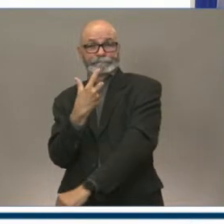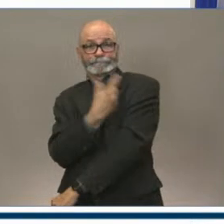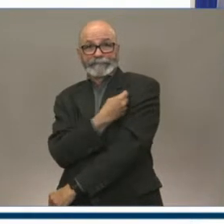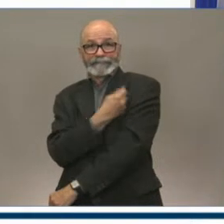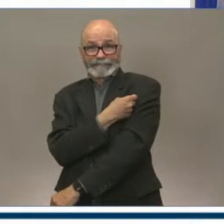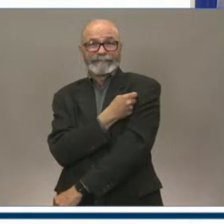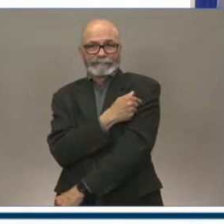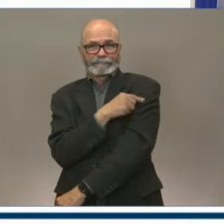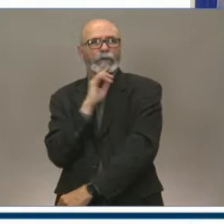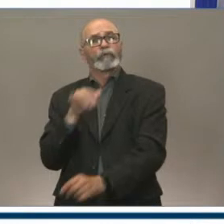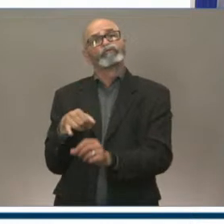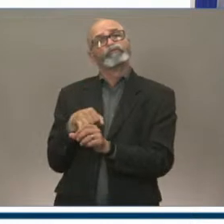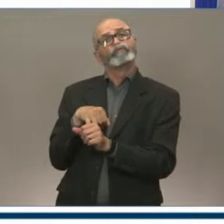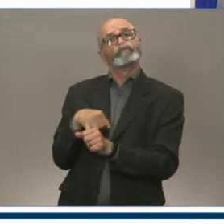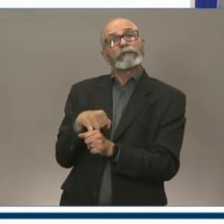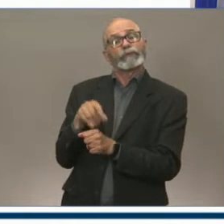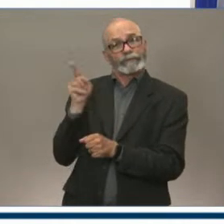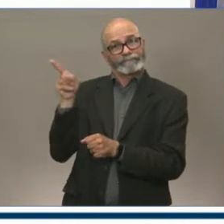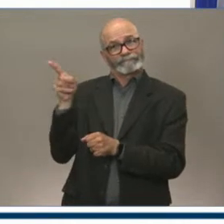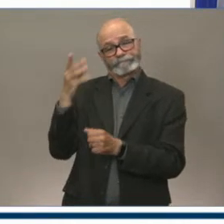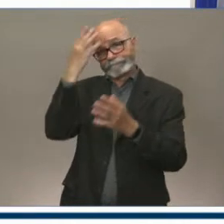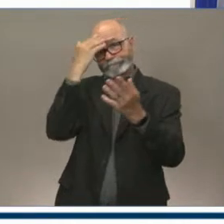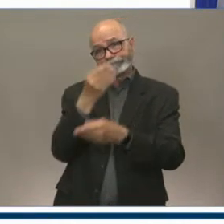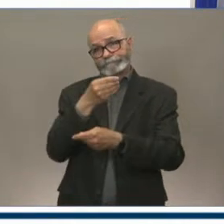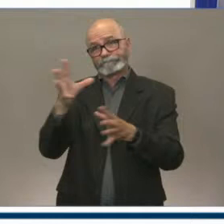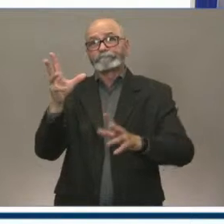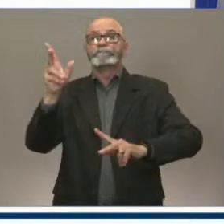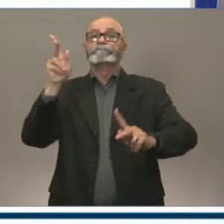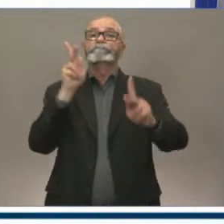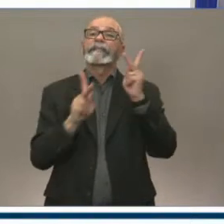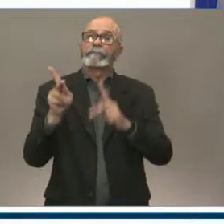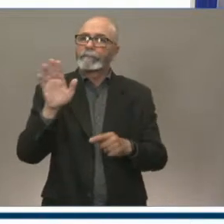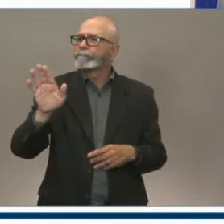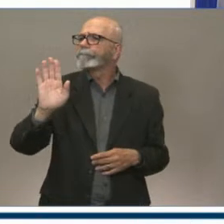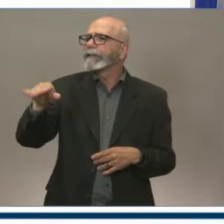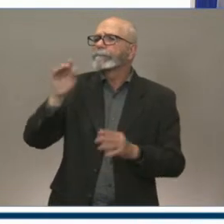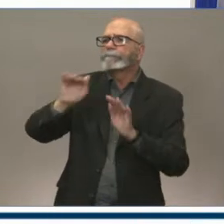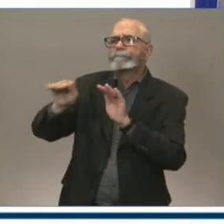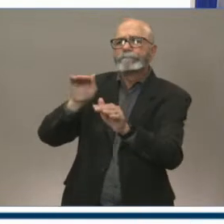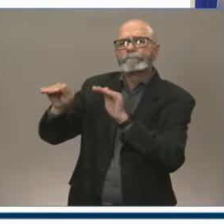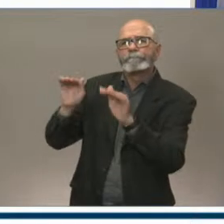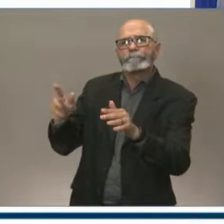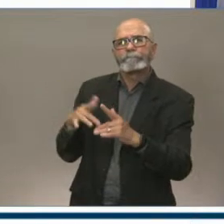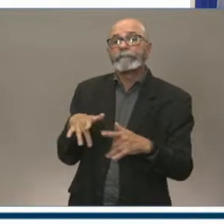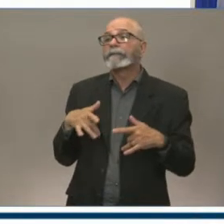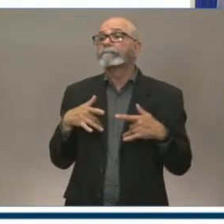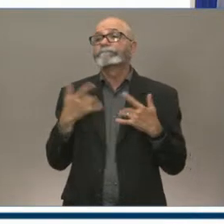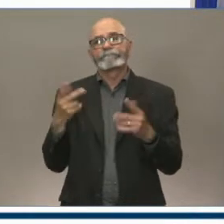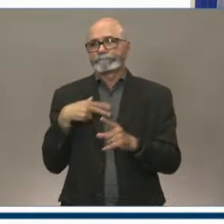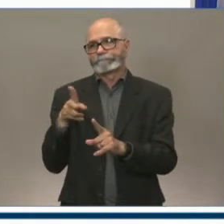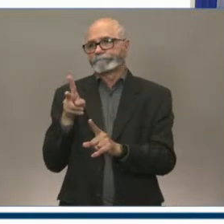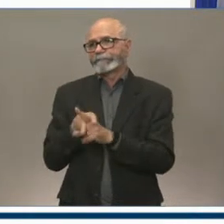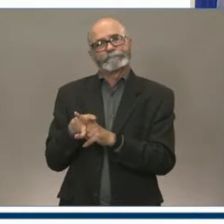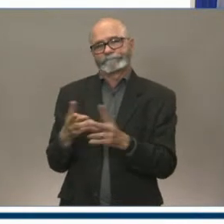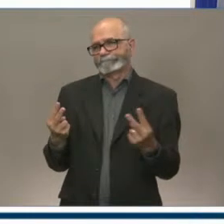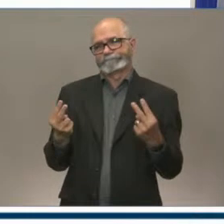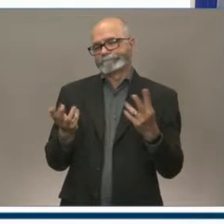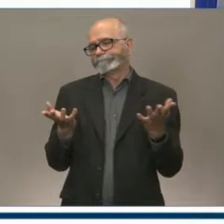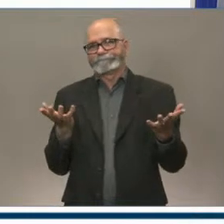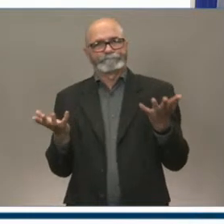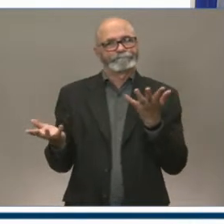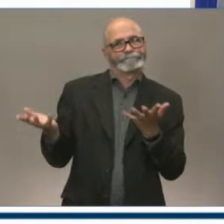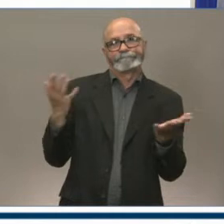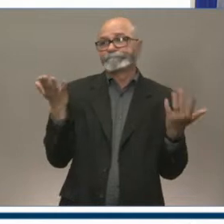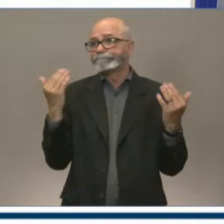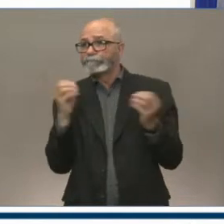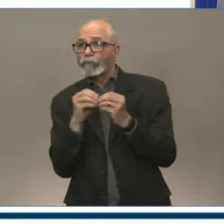pharmacy that notified the public that they don't have any appointments. They were wide open today. And what do you think of that? And